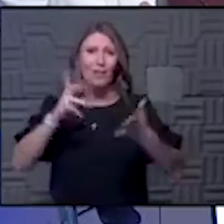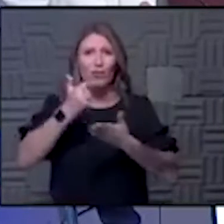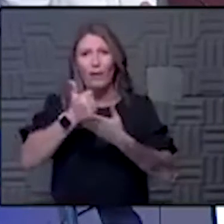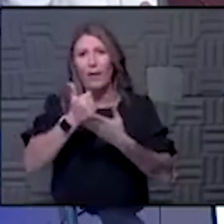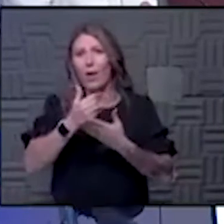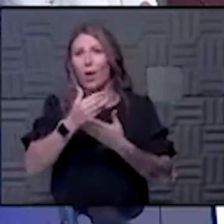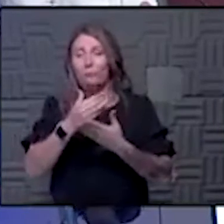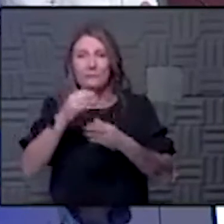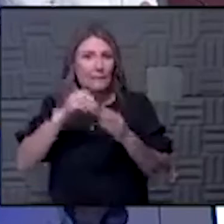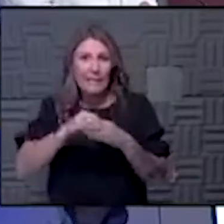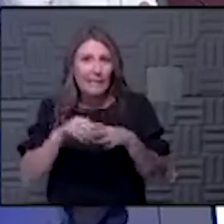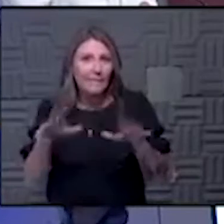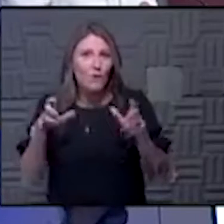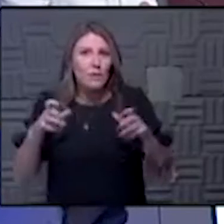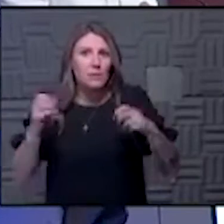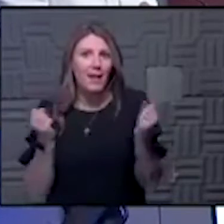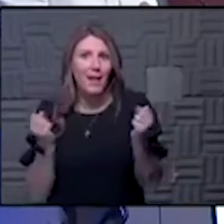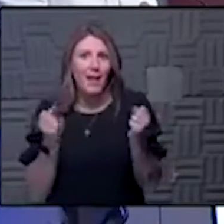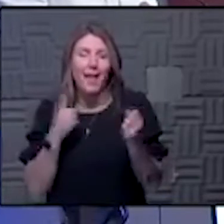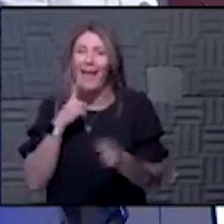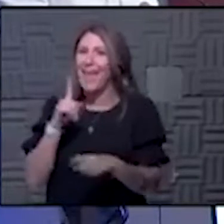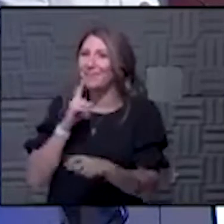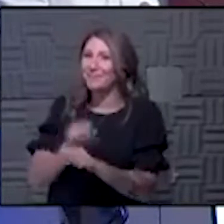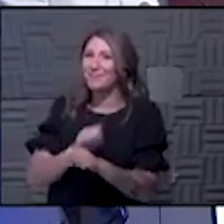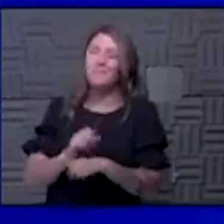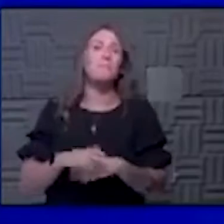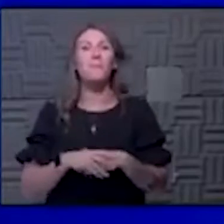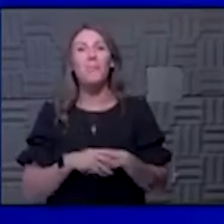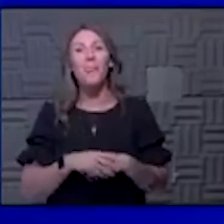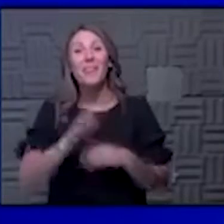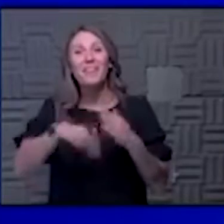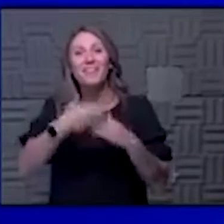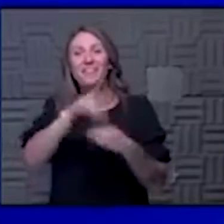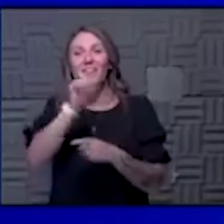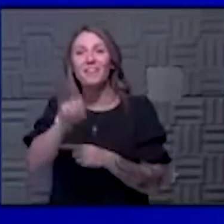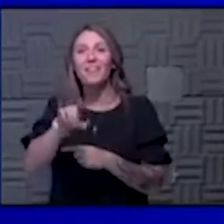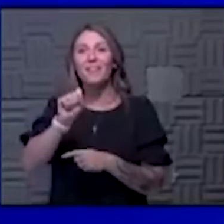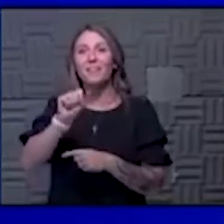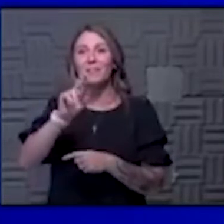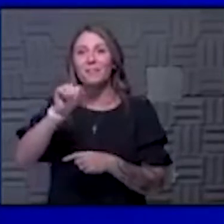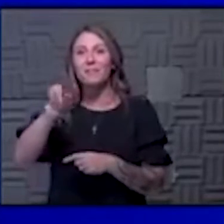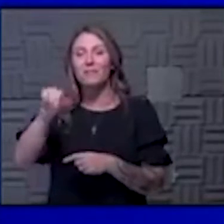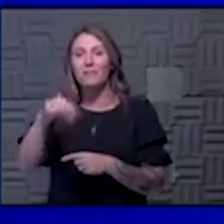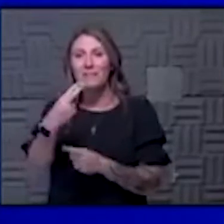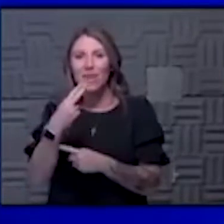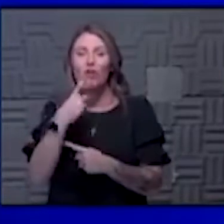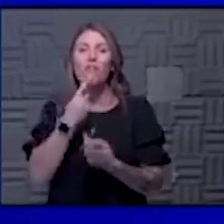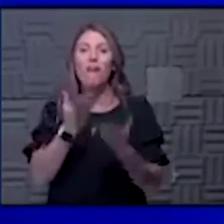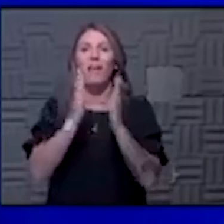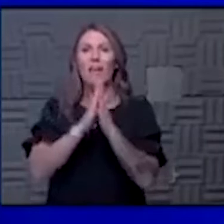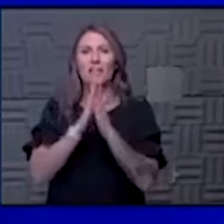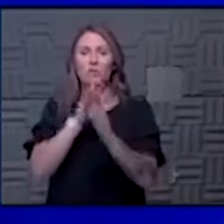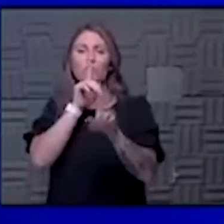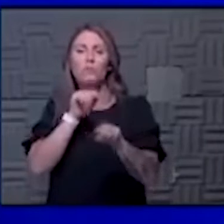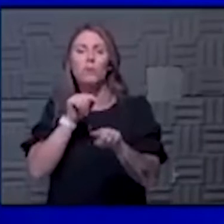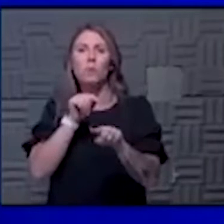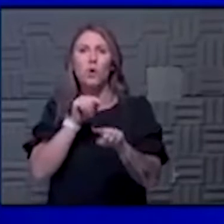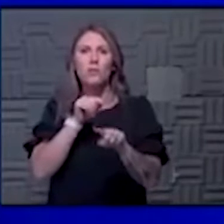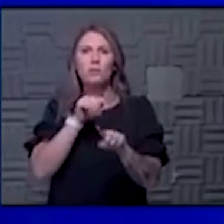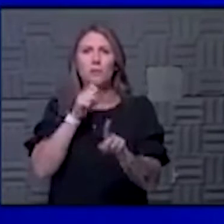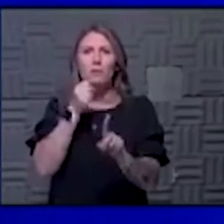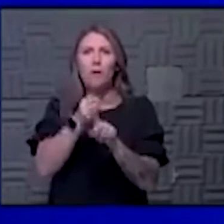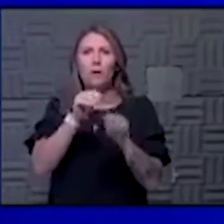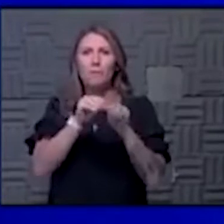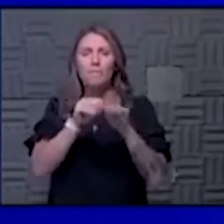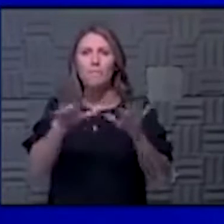the freezer. Among Yeah, other places. absolutely. So, all right. Next question. All right. Sarah says, or is asking, there have been reports of outbreaks